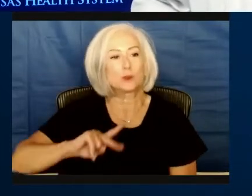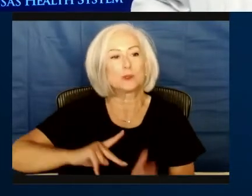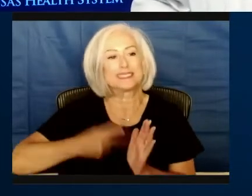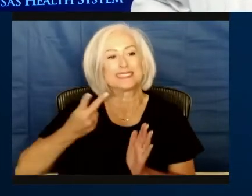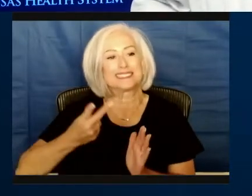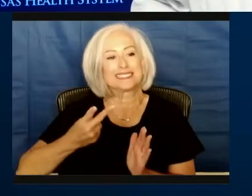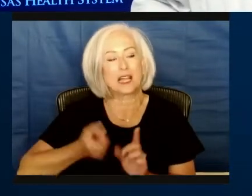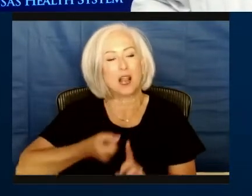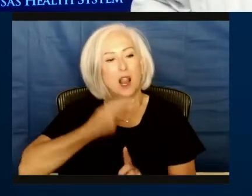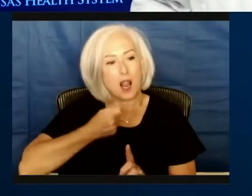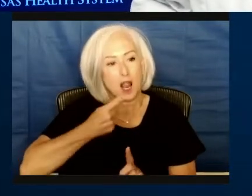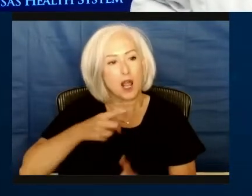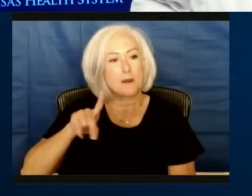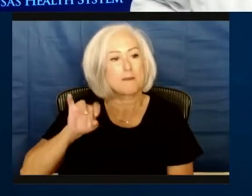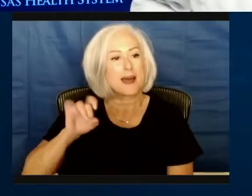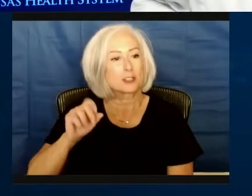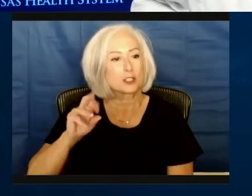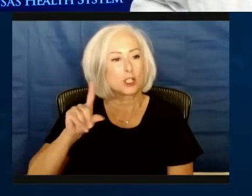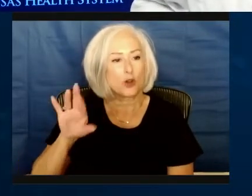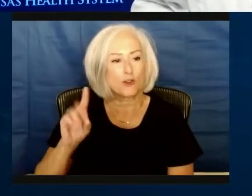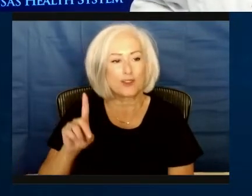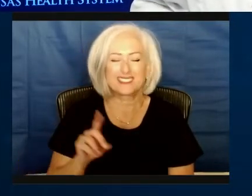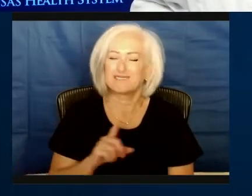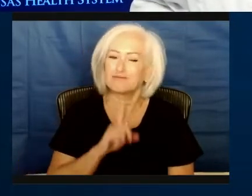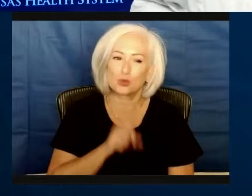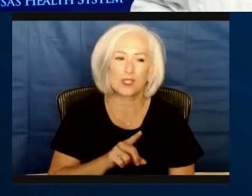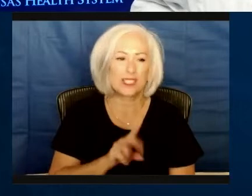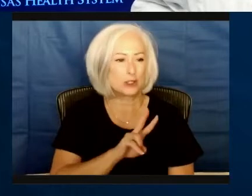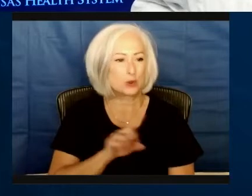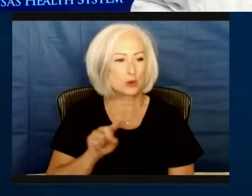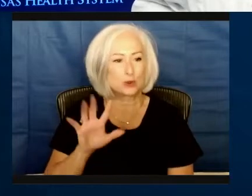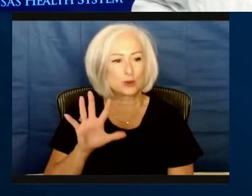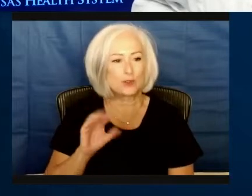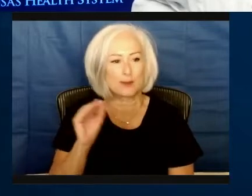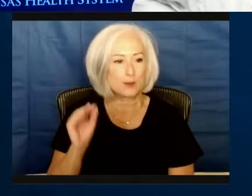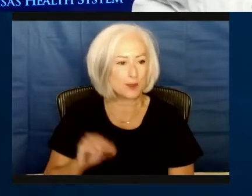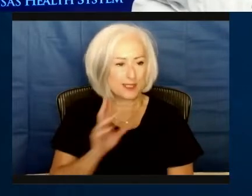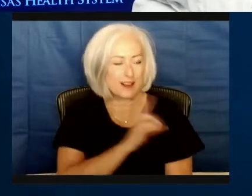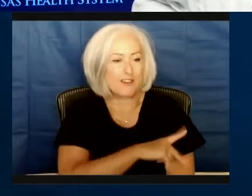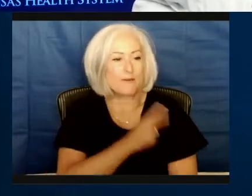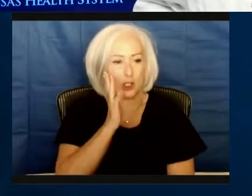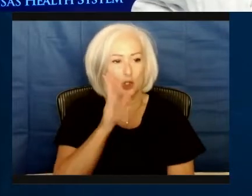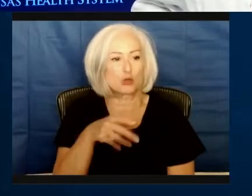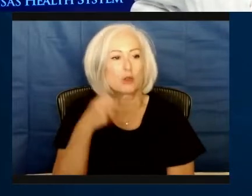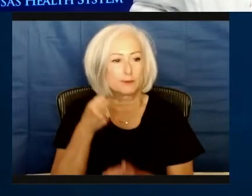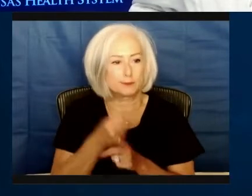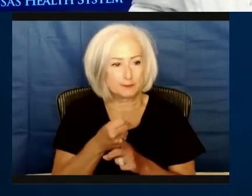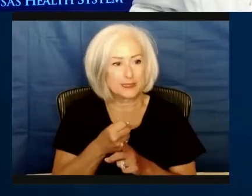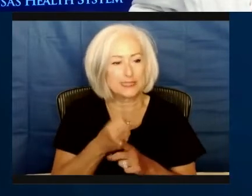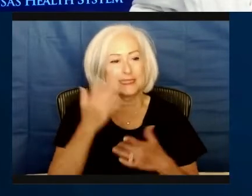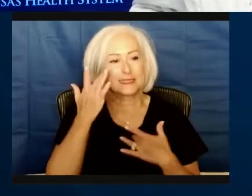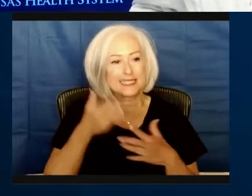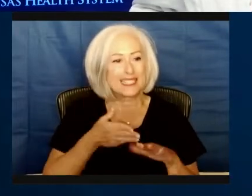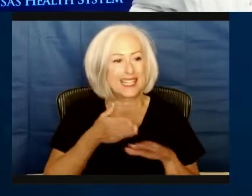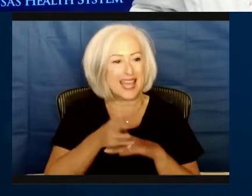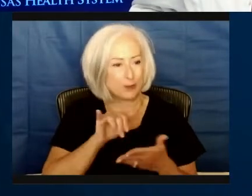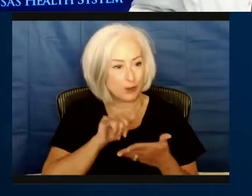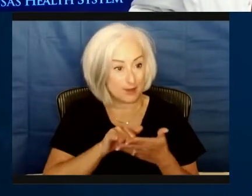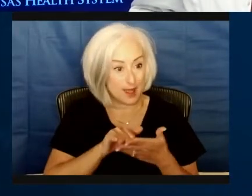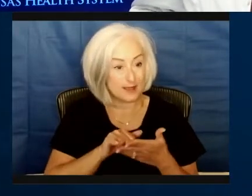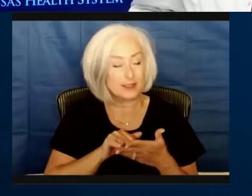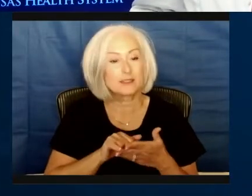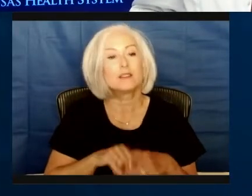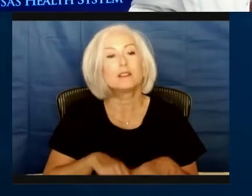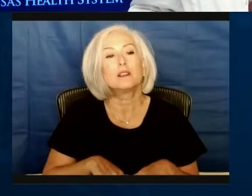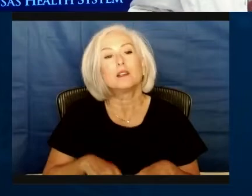forecast to be 2 to 5% of patients can get it, and usually you're still got pretty good protection. If you get real symptomatic, then you can sometimes take a second course, but it's